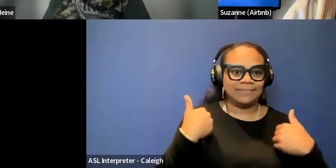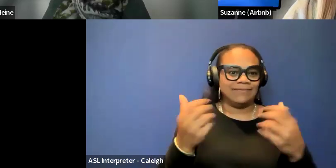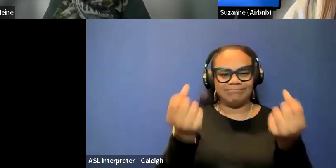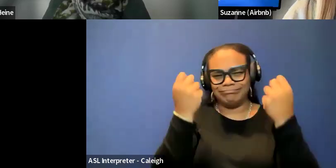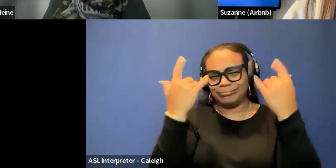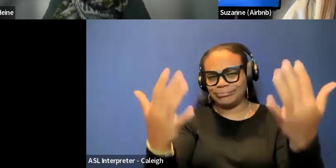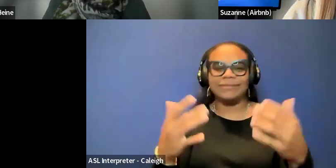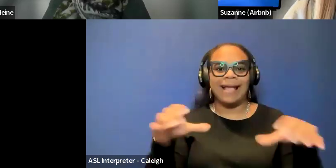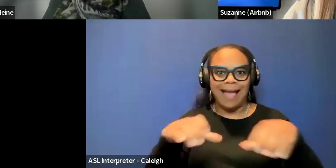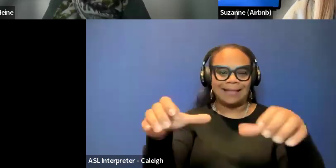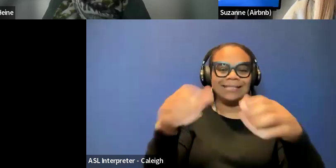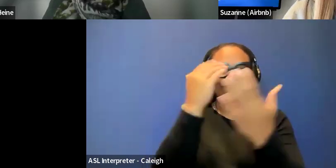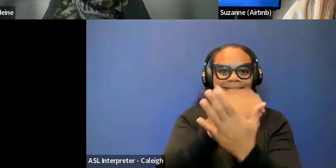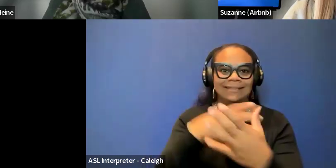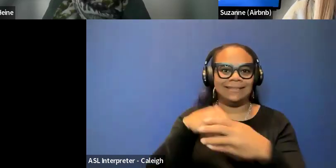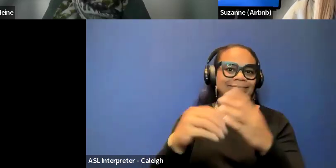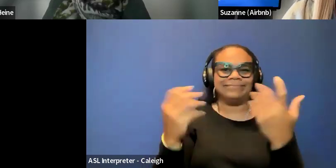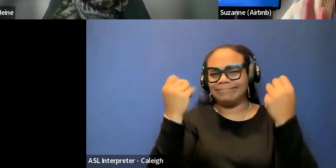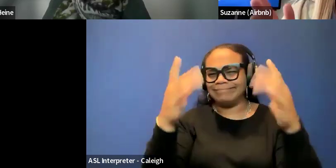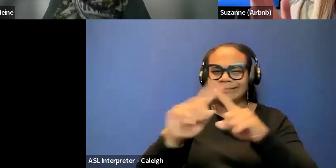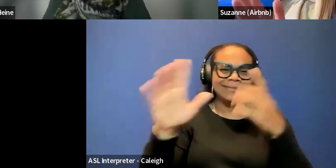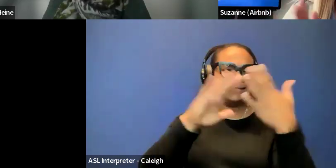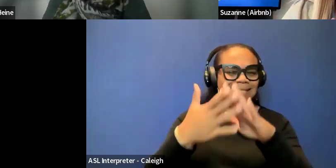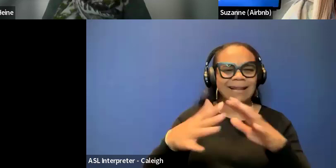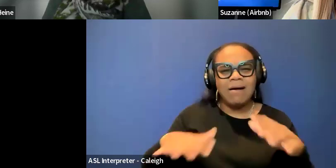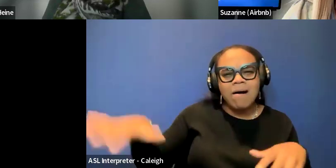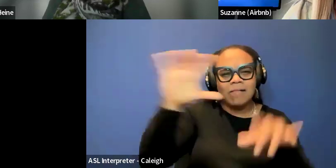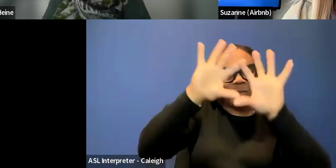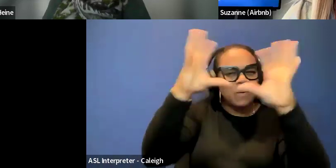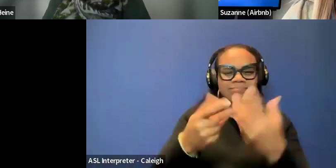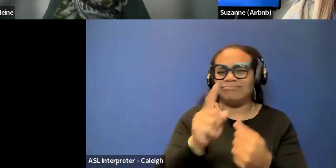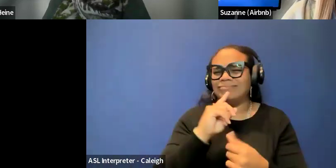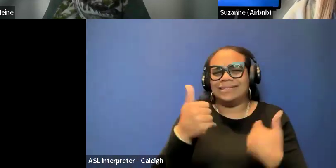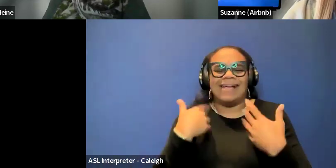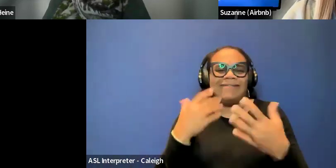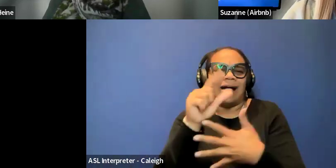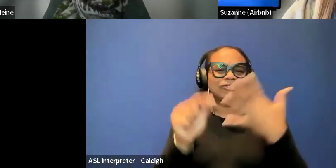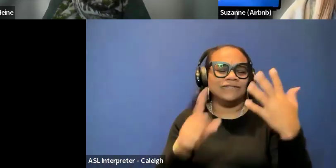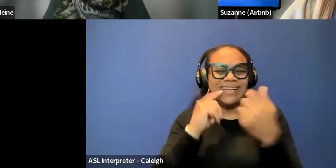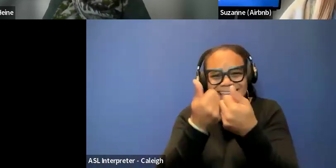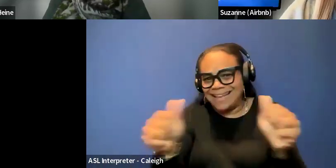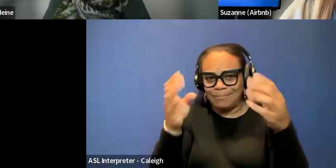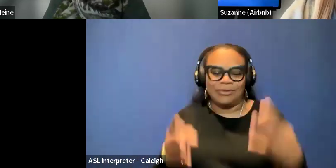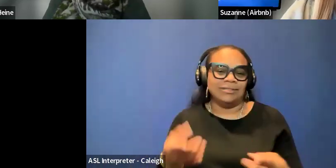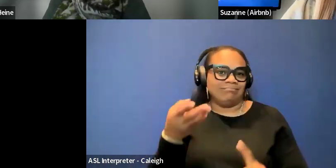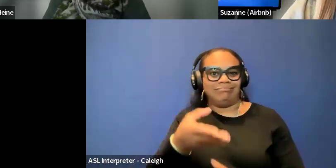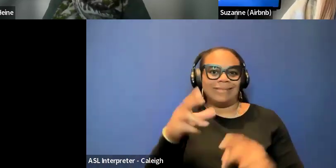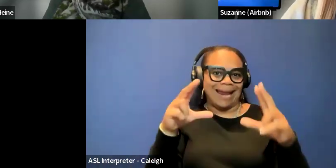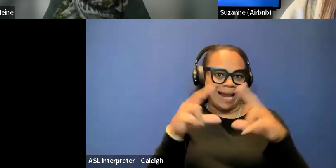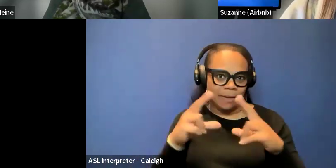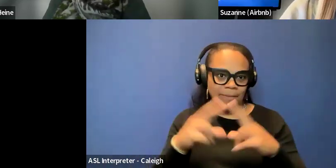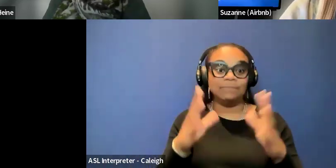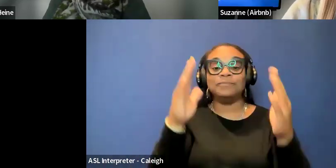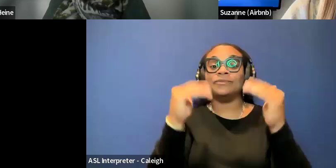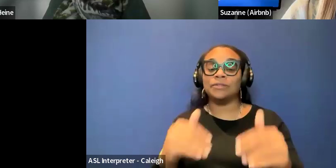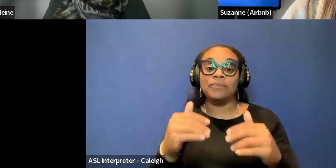over 150,000 cities and towns around the world. So there really is something for everyone on Airbnb. And what about